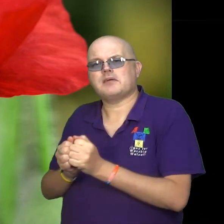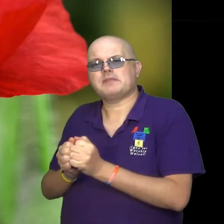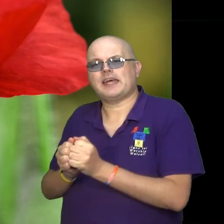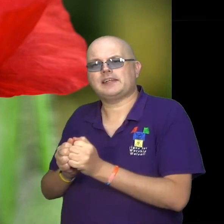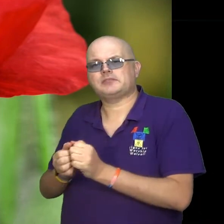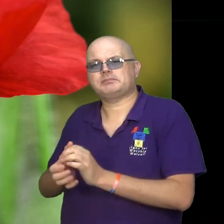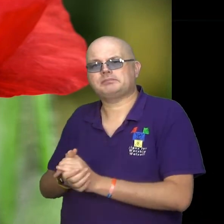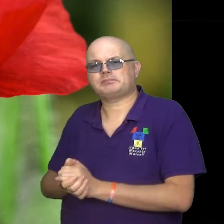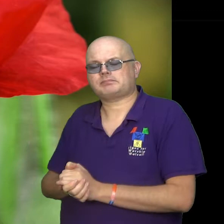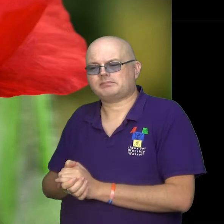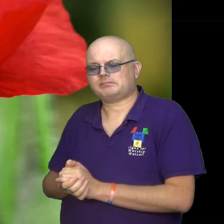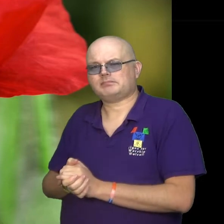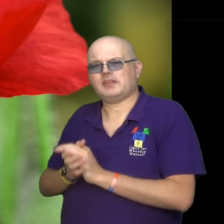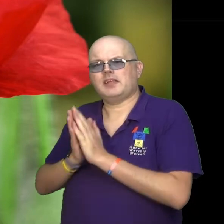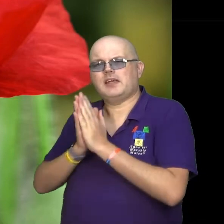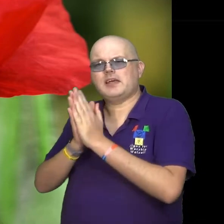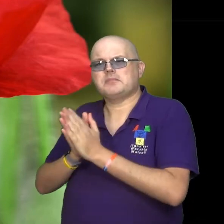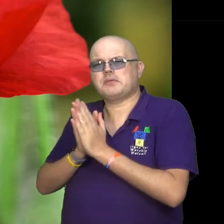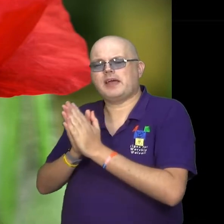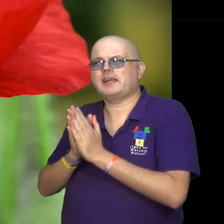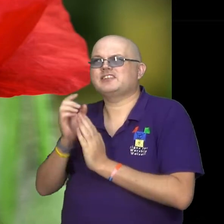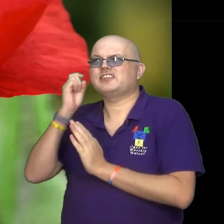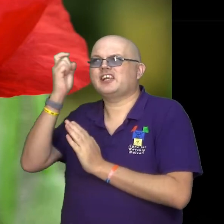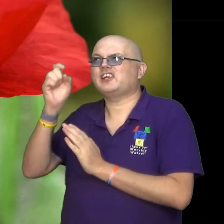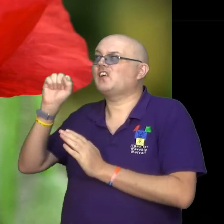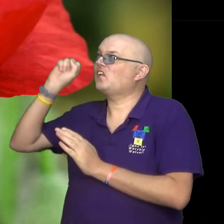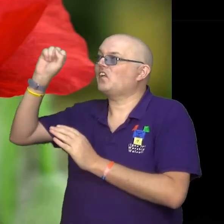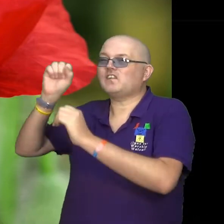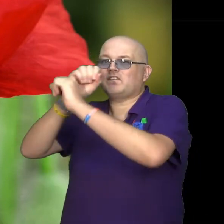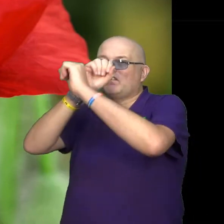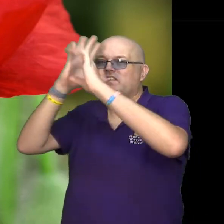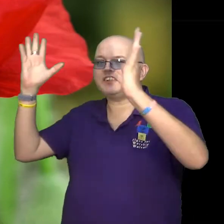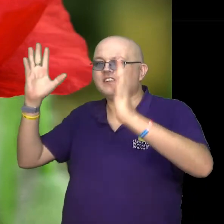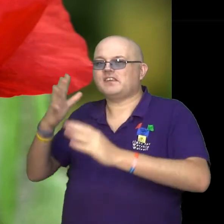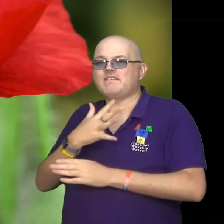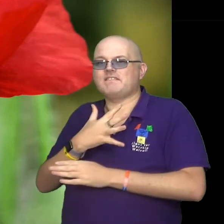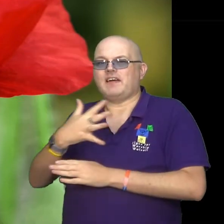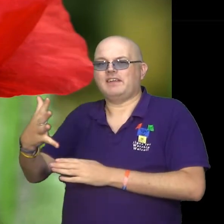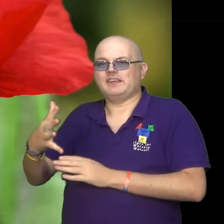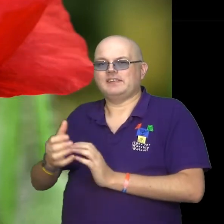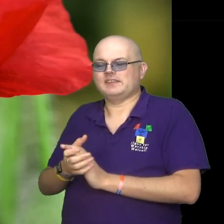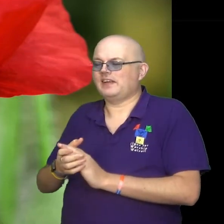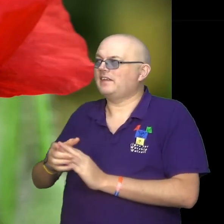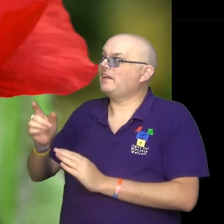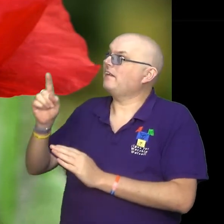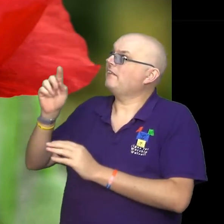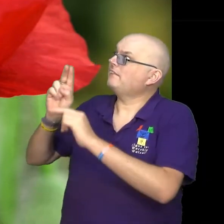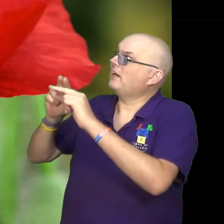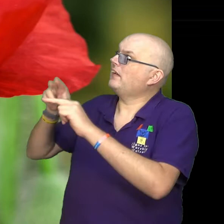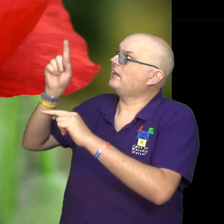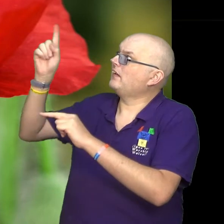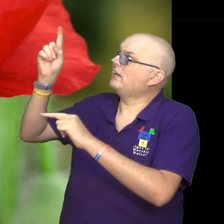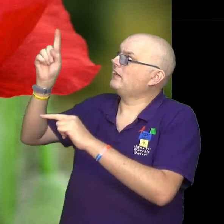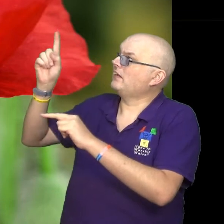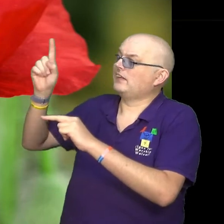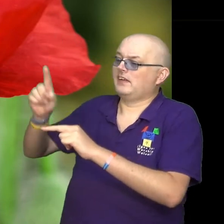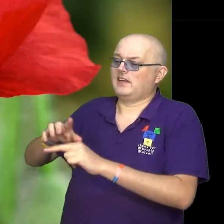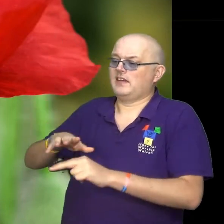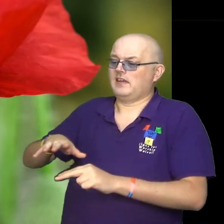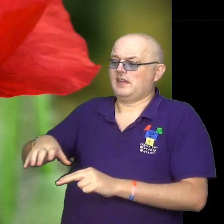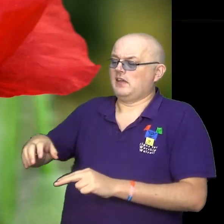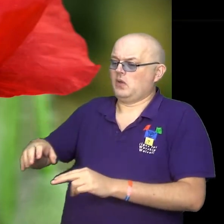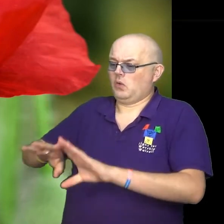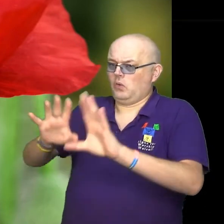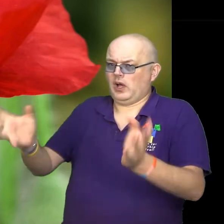Amen. A prayer now to discern God's vision for St. Matthew's. Father God, who set the world